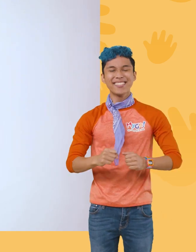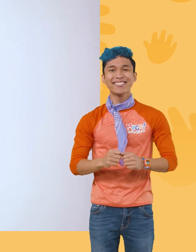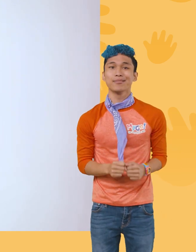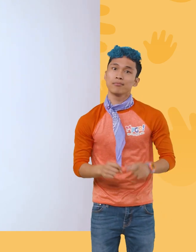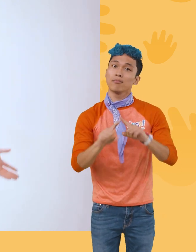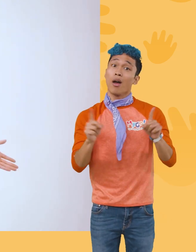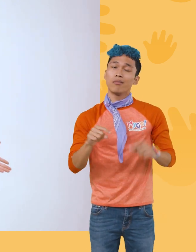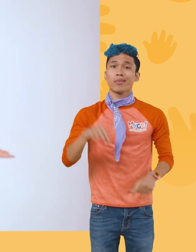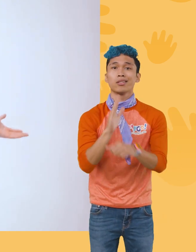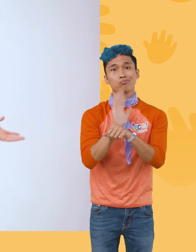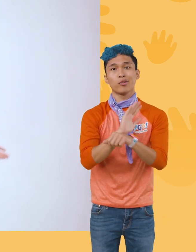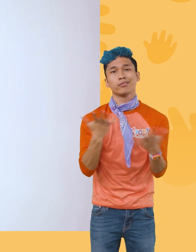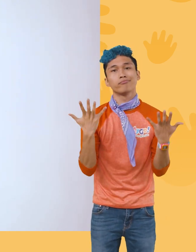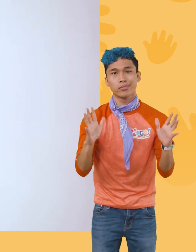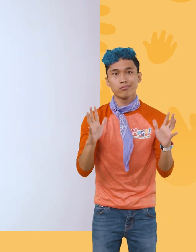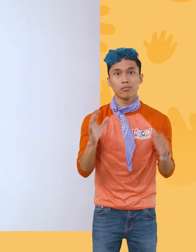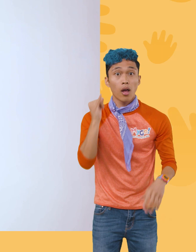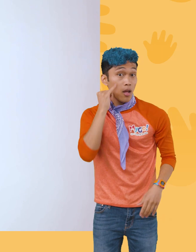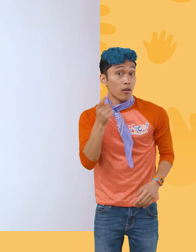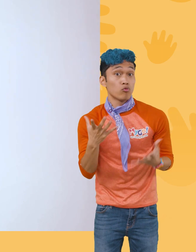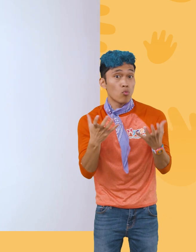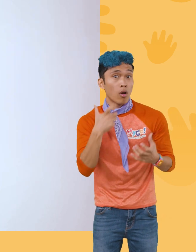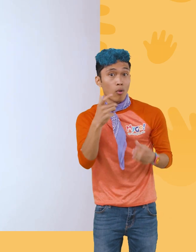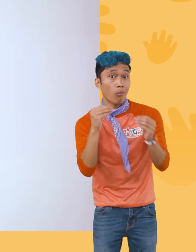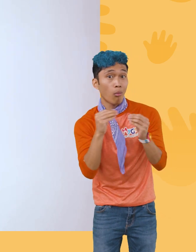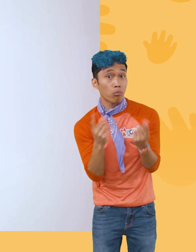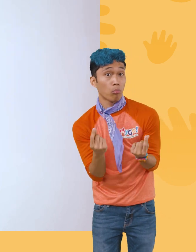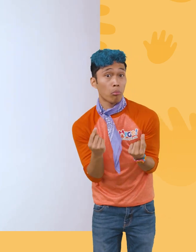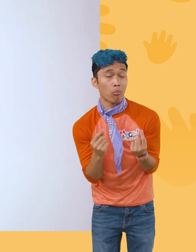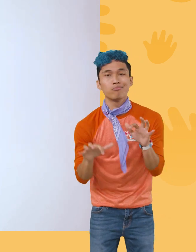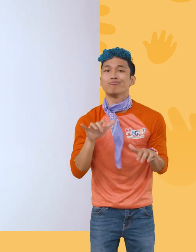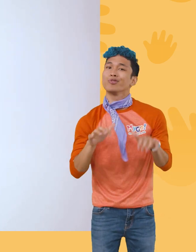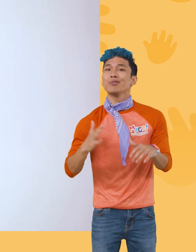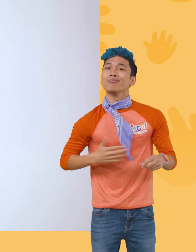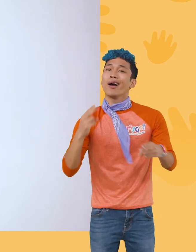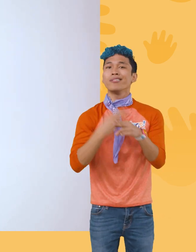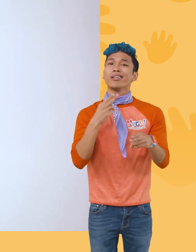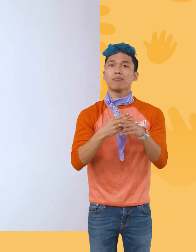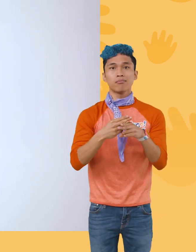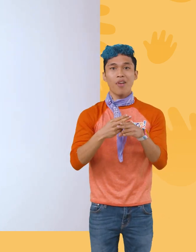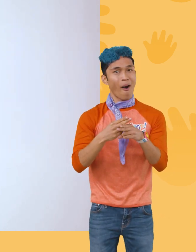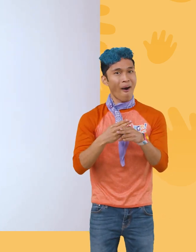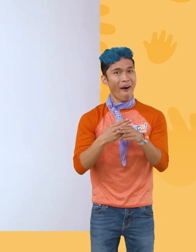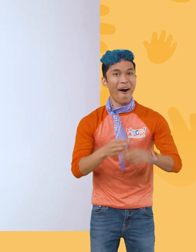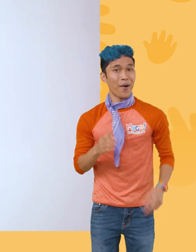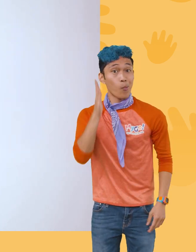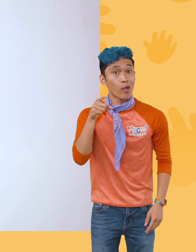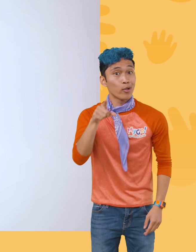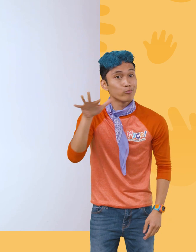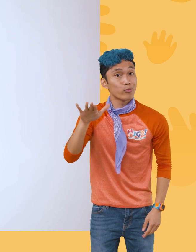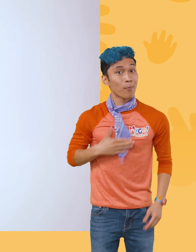in this video. But this is the end of this video. But if you want to watch more of my videos, all you have to do is search for my